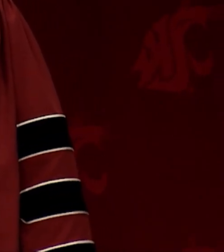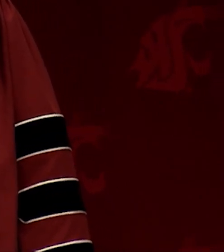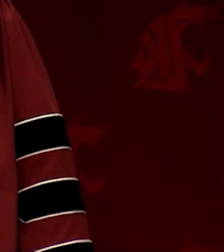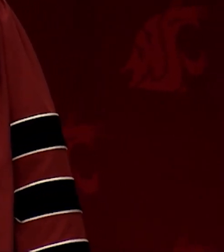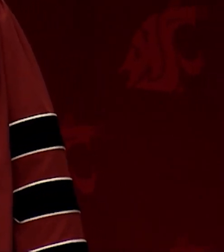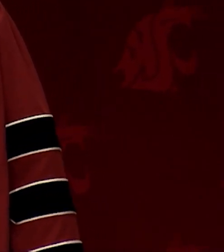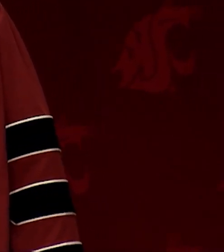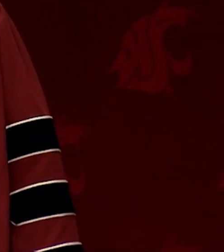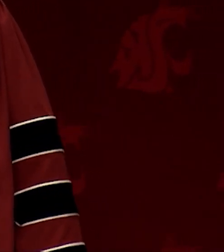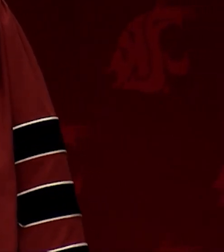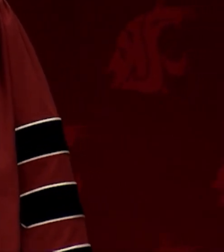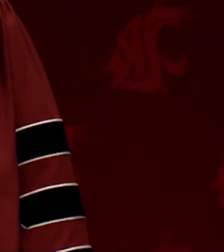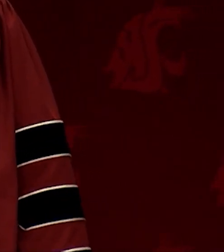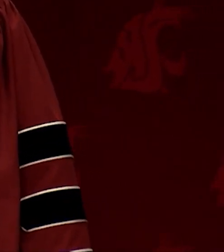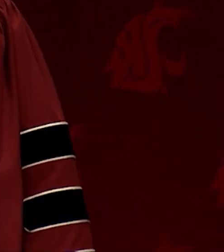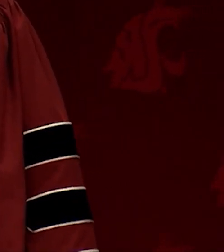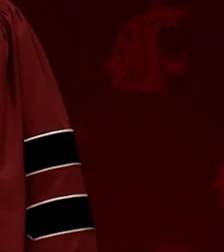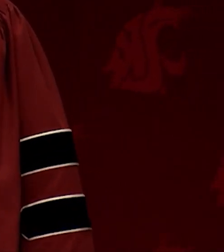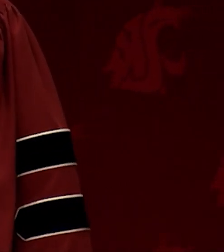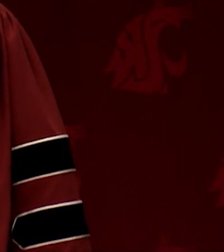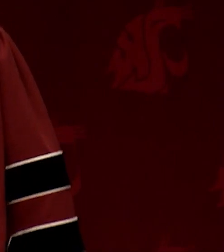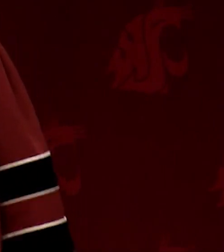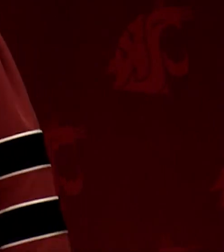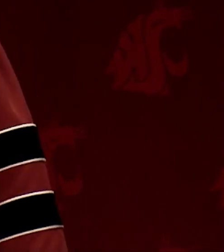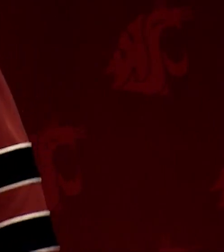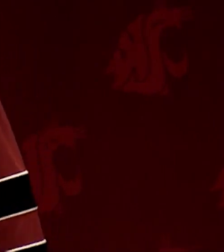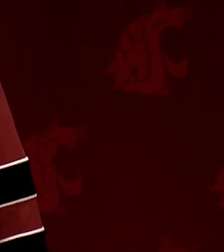Elizabeth Shelton, Provost and Executive Vice President.